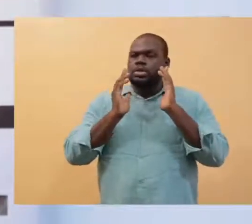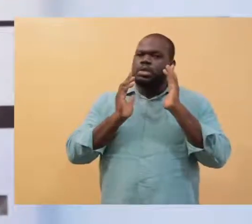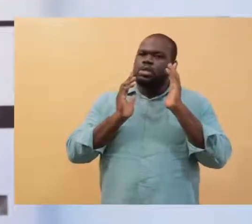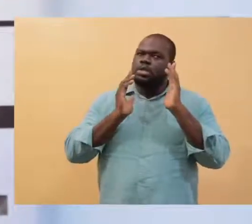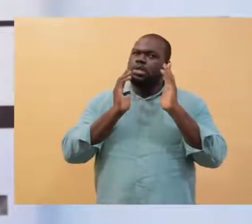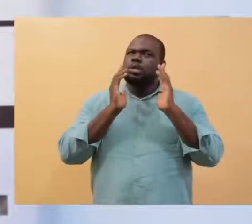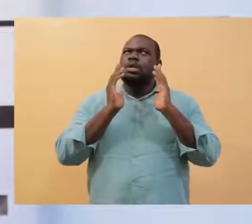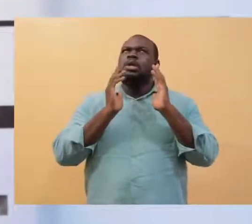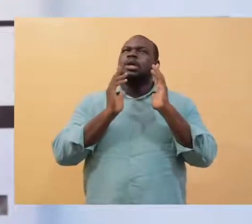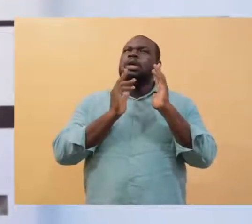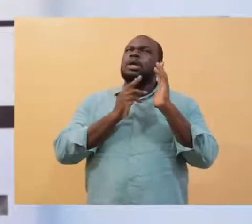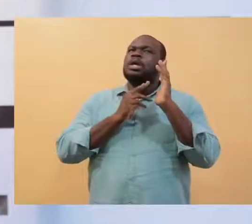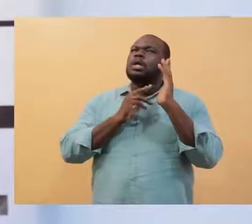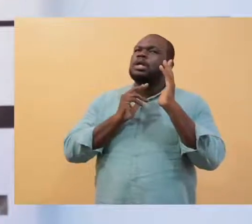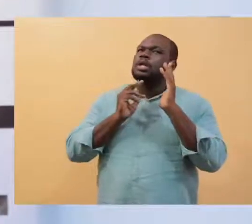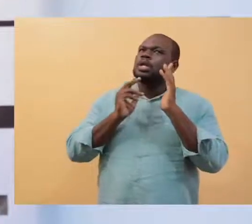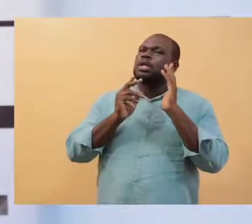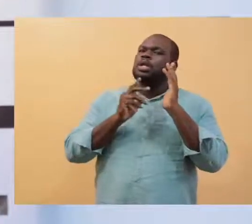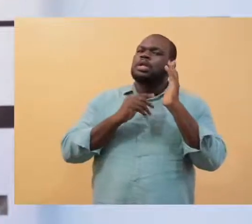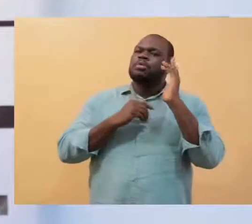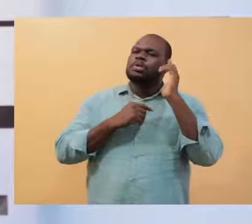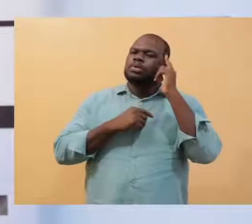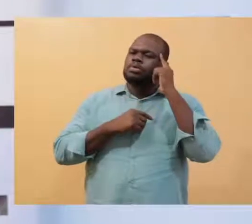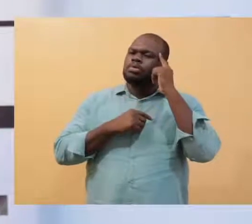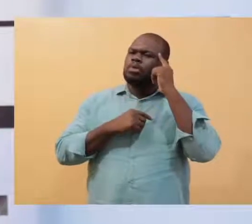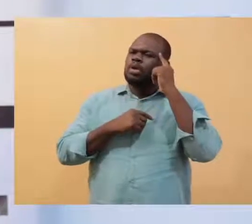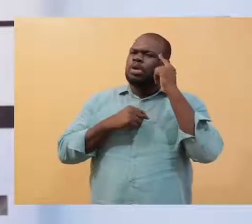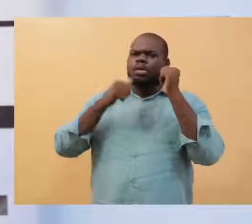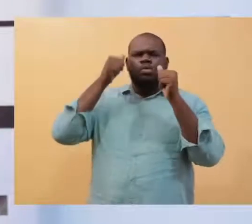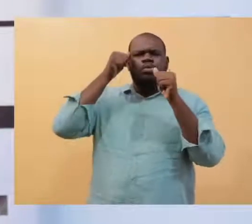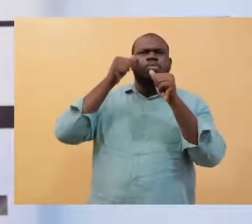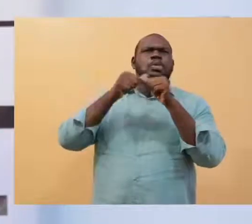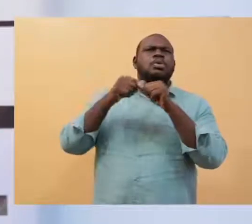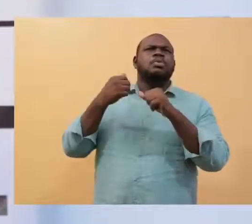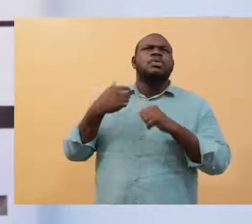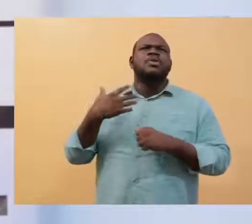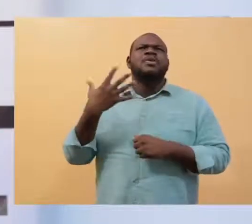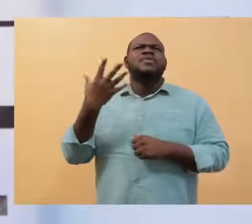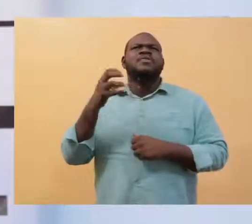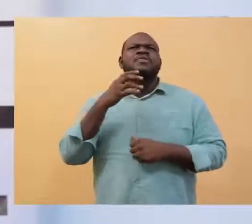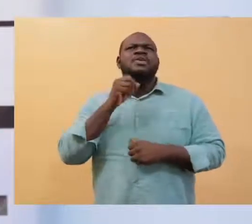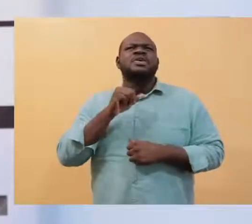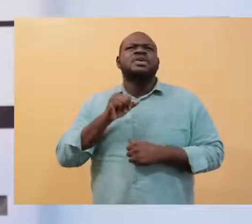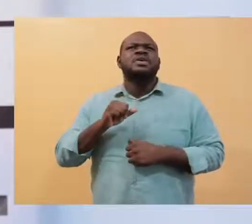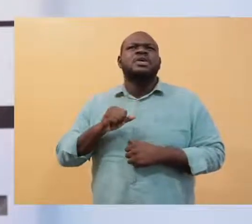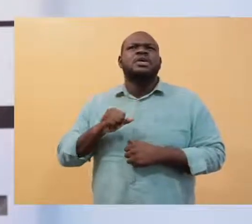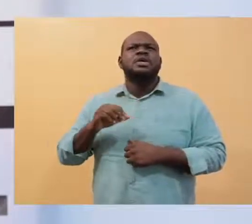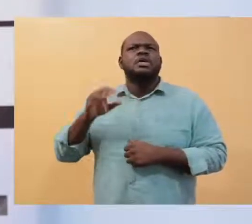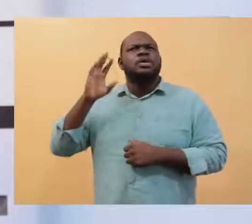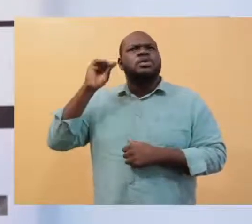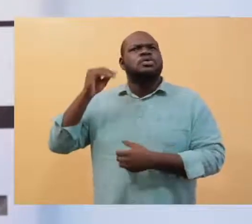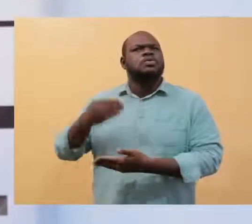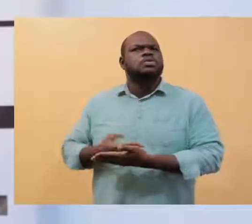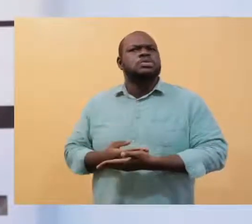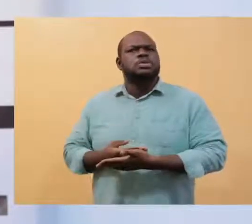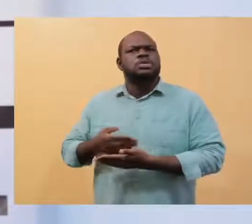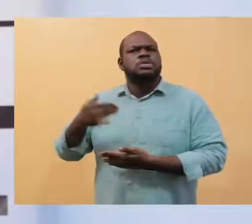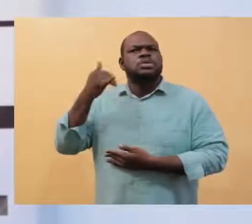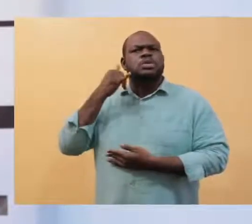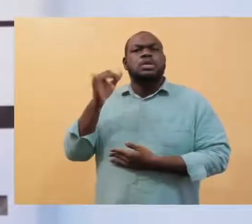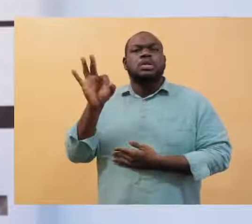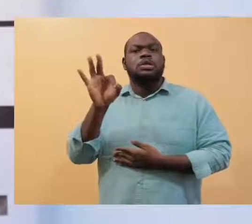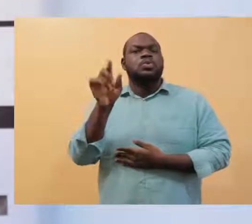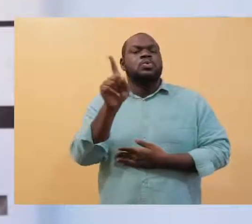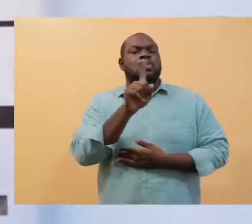I have vague recollections of my 15-year-old son telling me he'd called 911 for me.